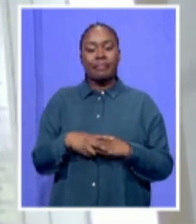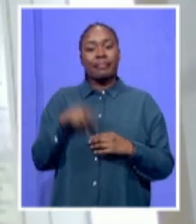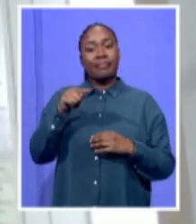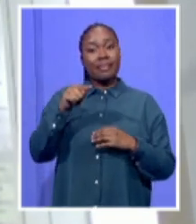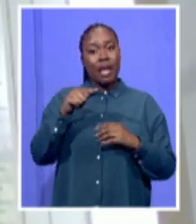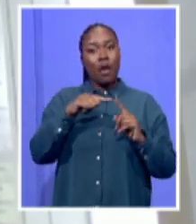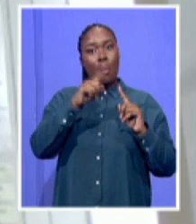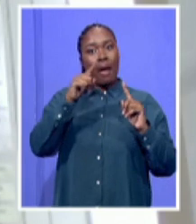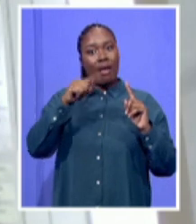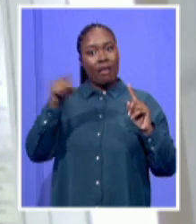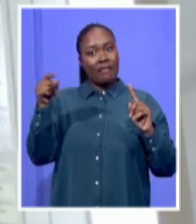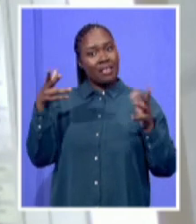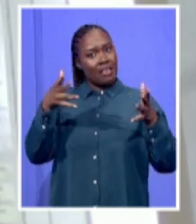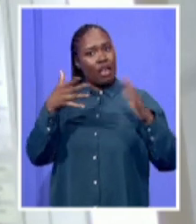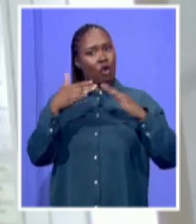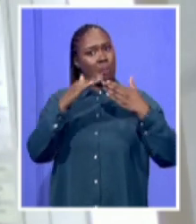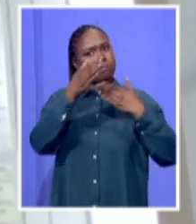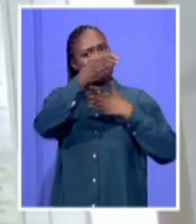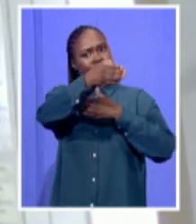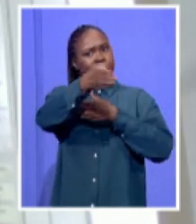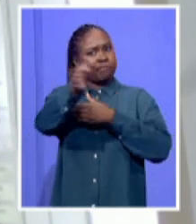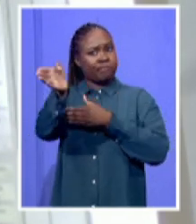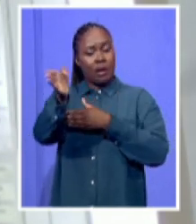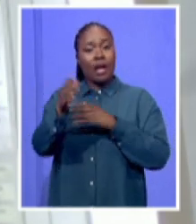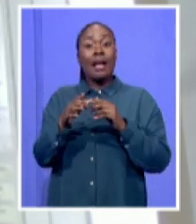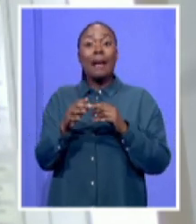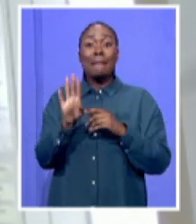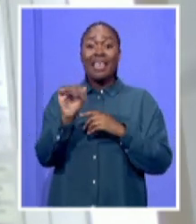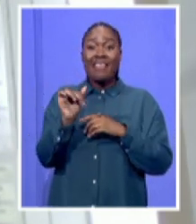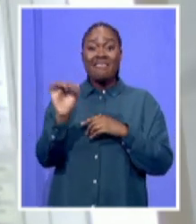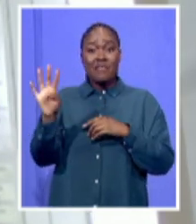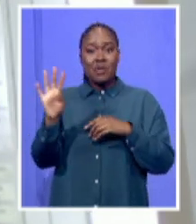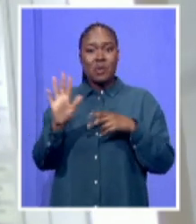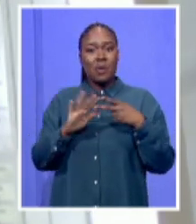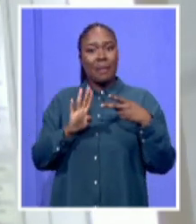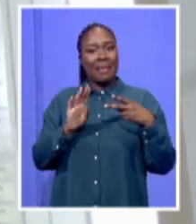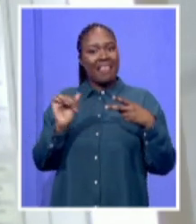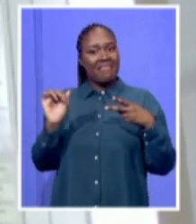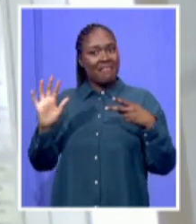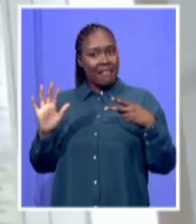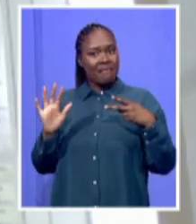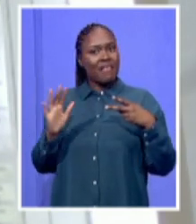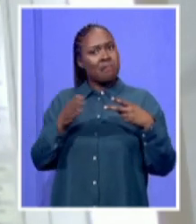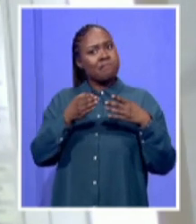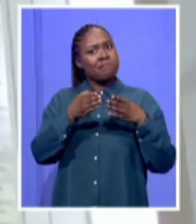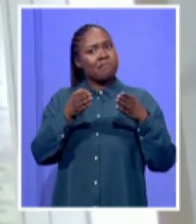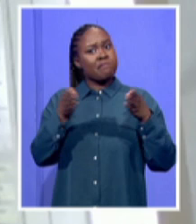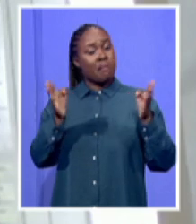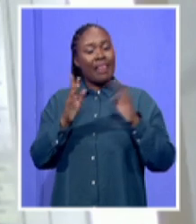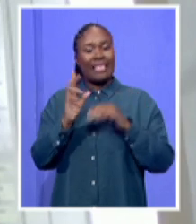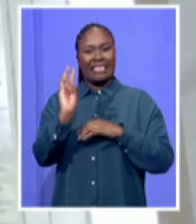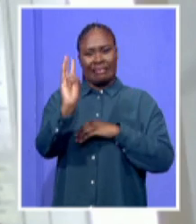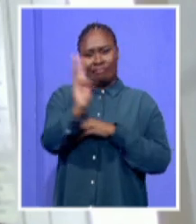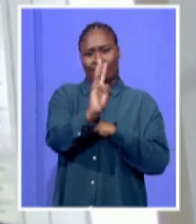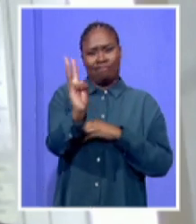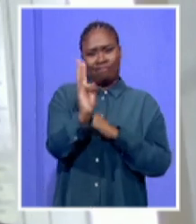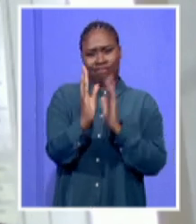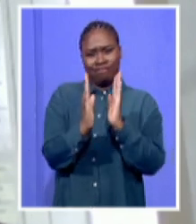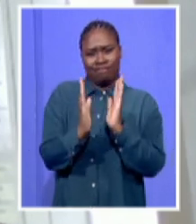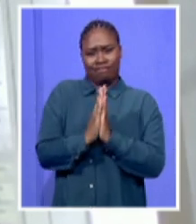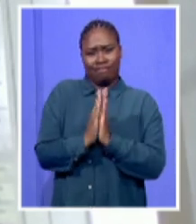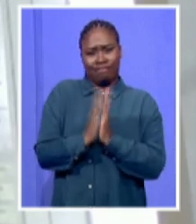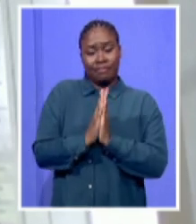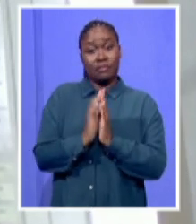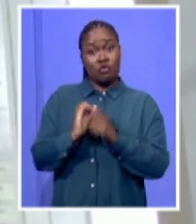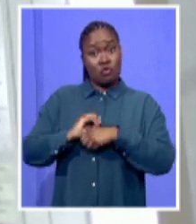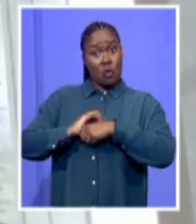for some time. We are still seeing BA4 and BA5 infections, and we would like to caution the public that